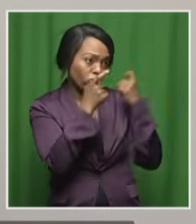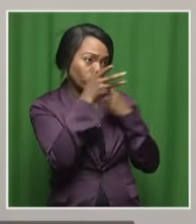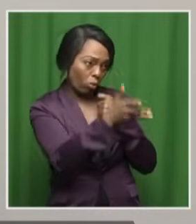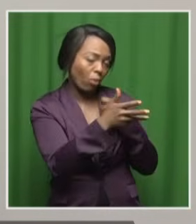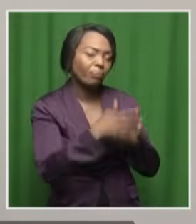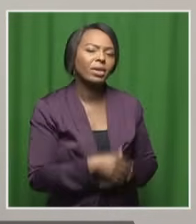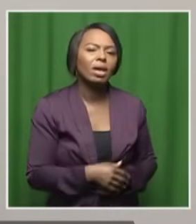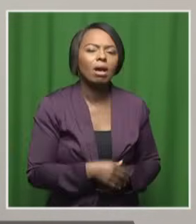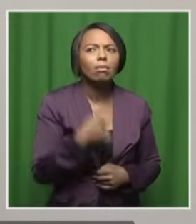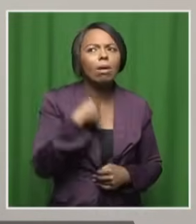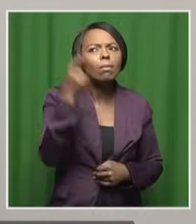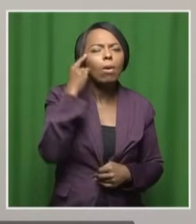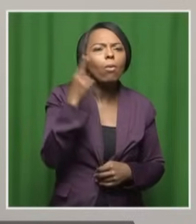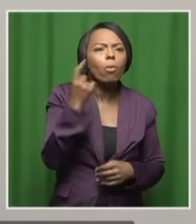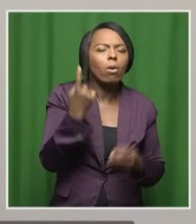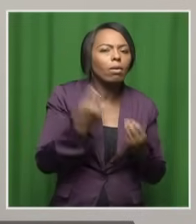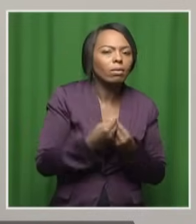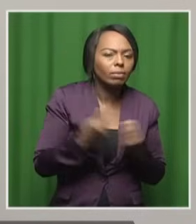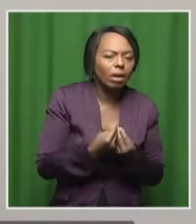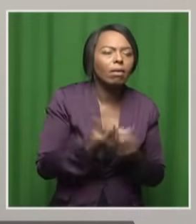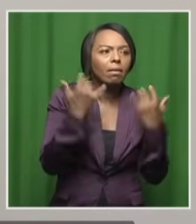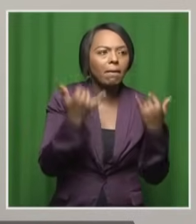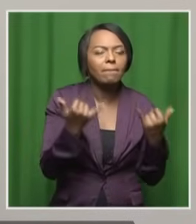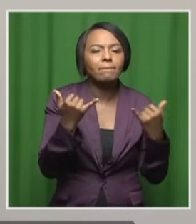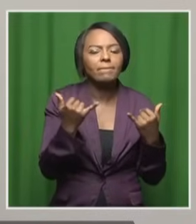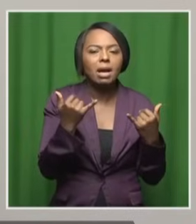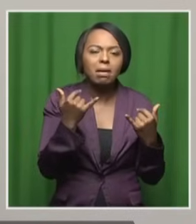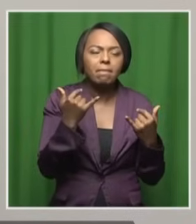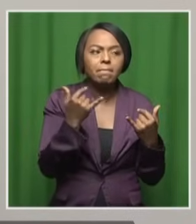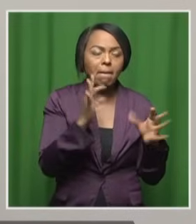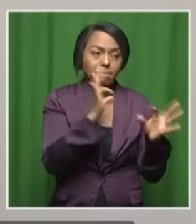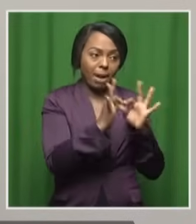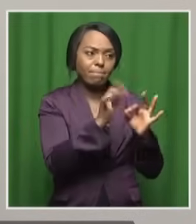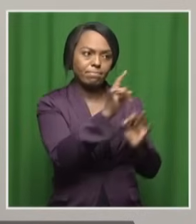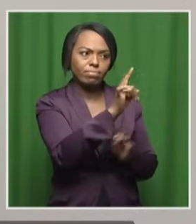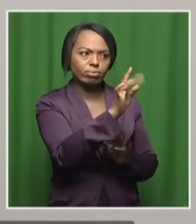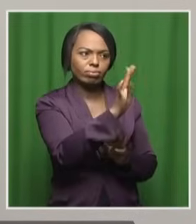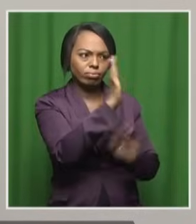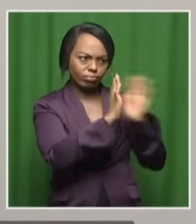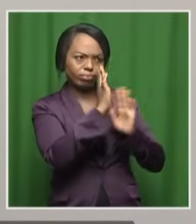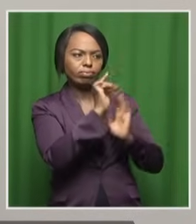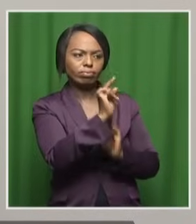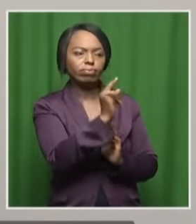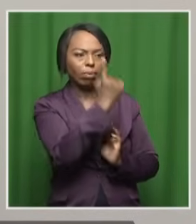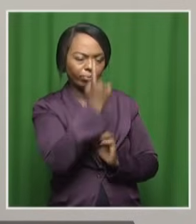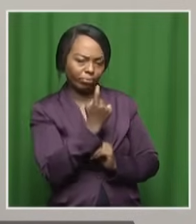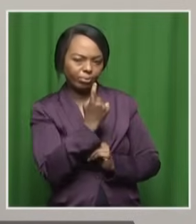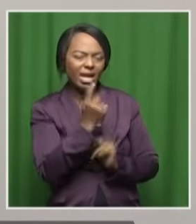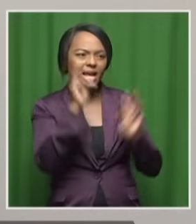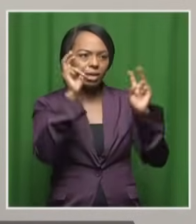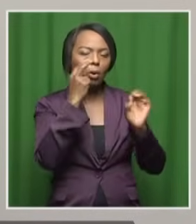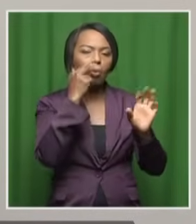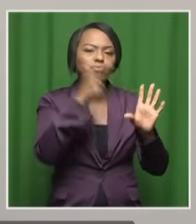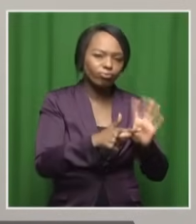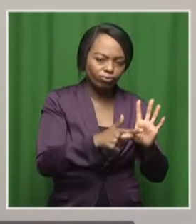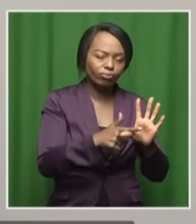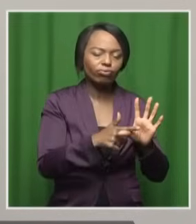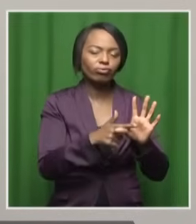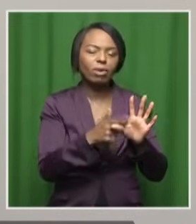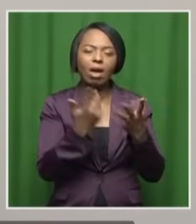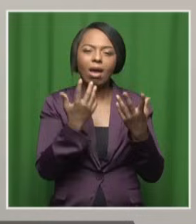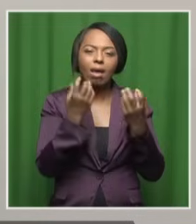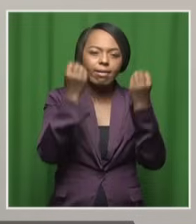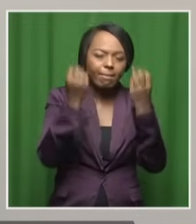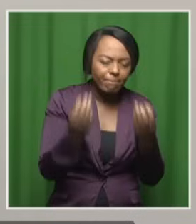that one of the things that we've been calling for is exactly what you've been mentioning, and that's a review of the fuel price, to audit all the numbers